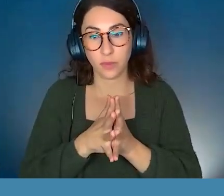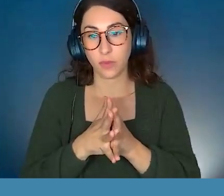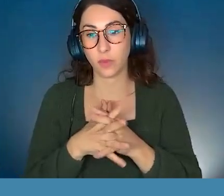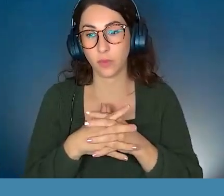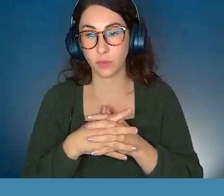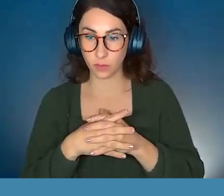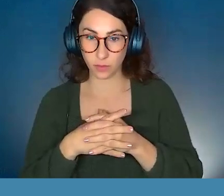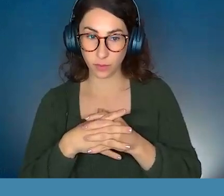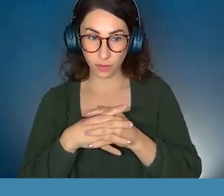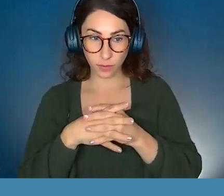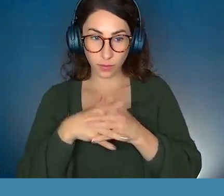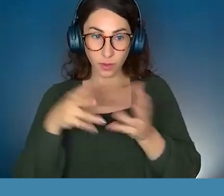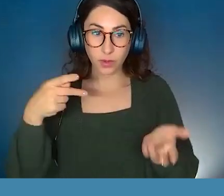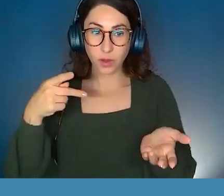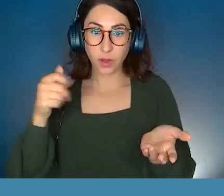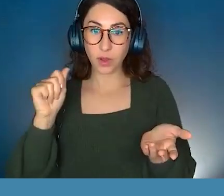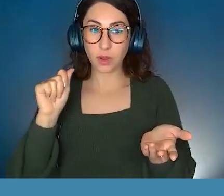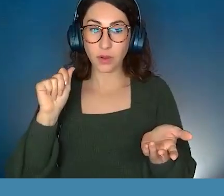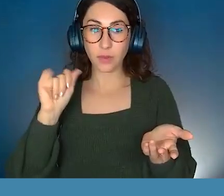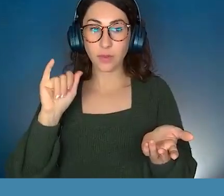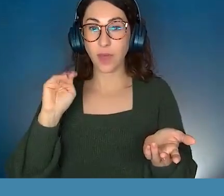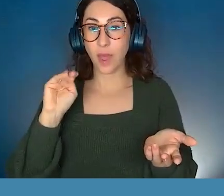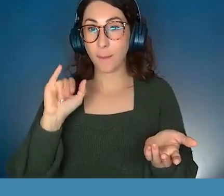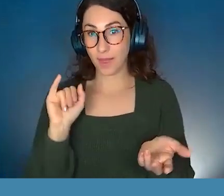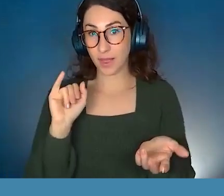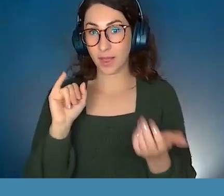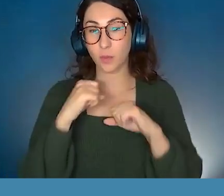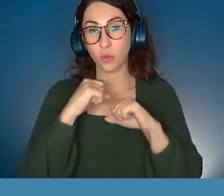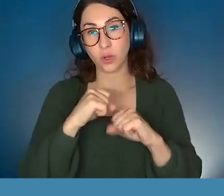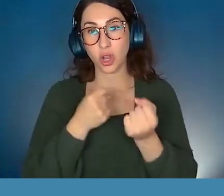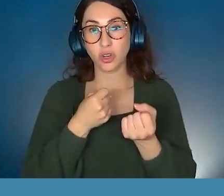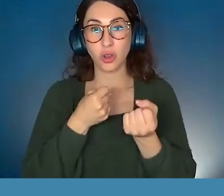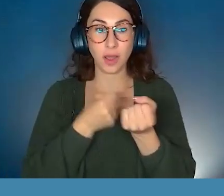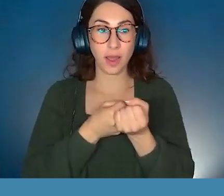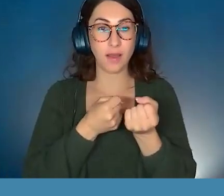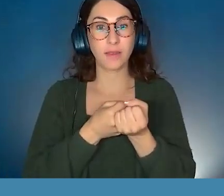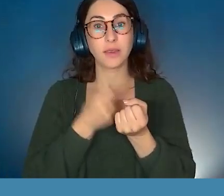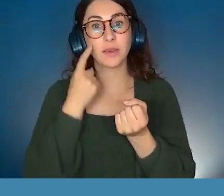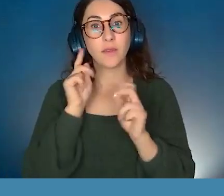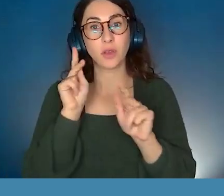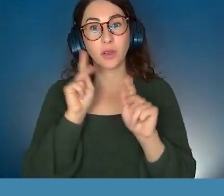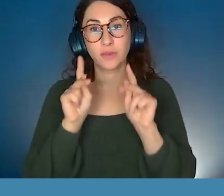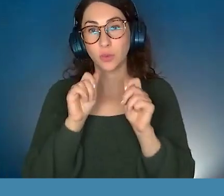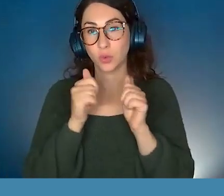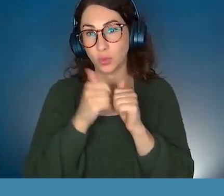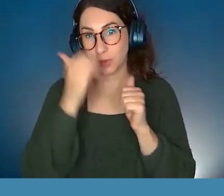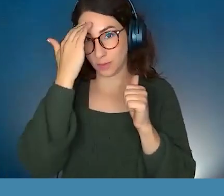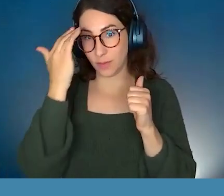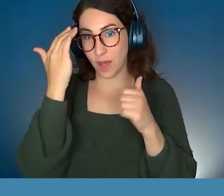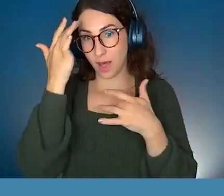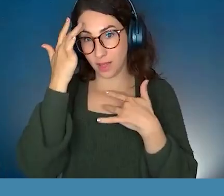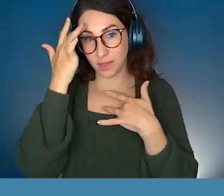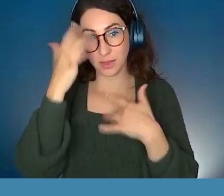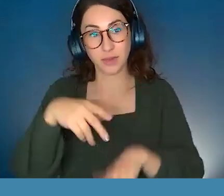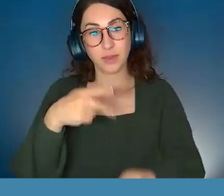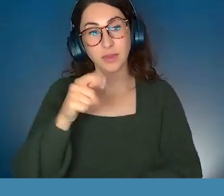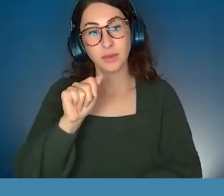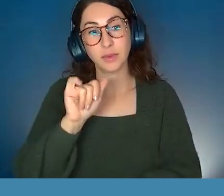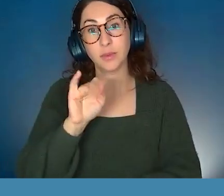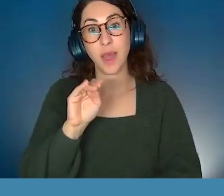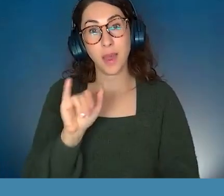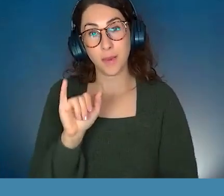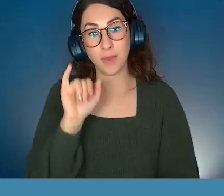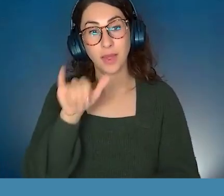As part of the PAIMI program, so again, PAIMI is Protection and Advocacy for Individuals with Mental Illness. As part of the PAIMI